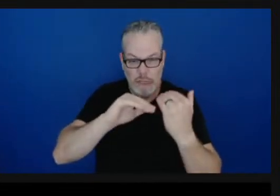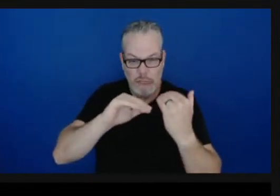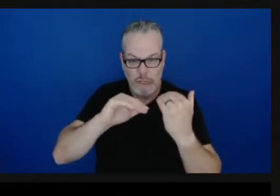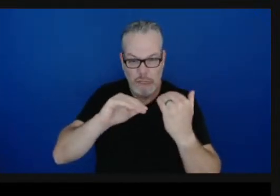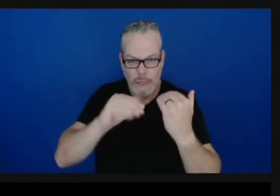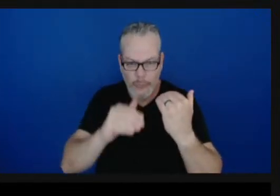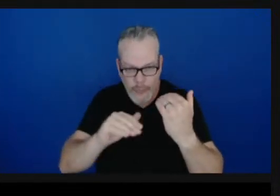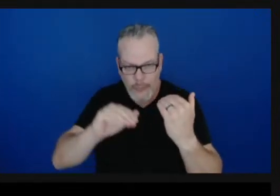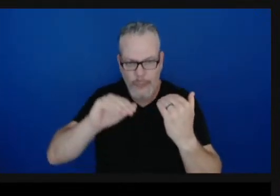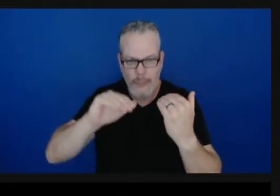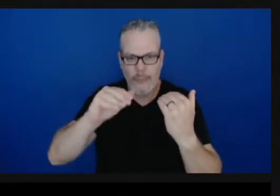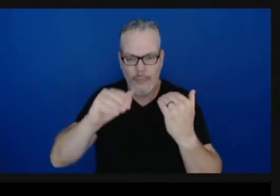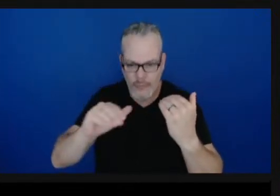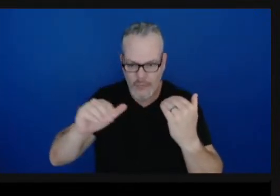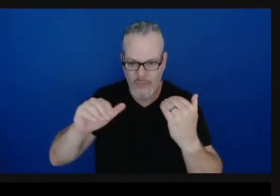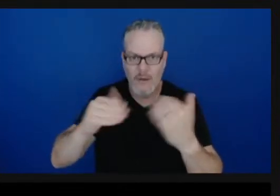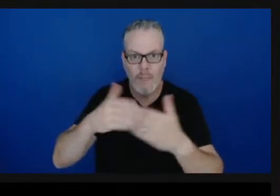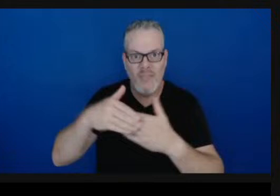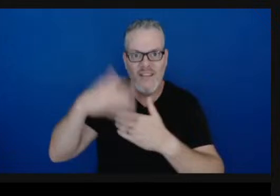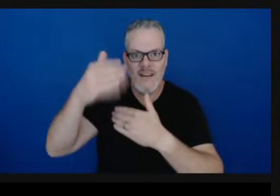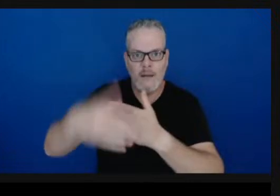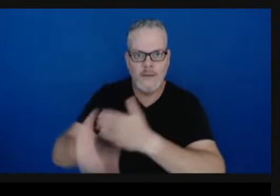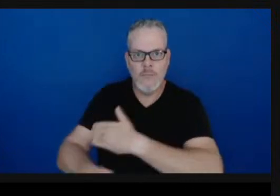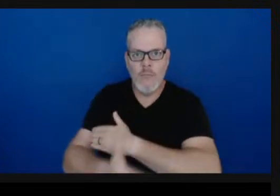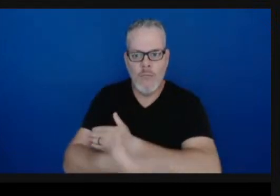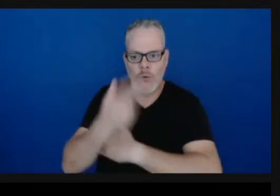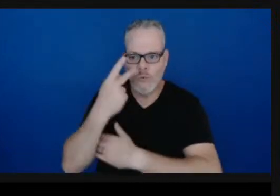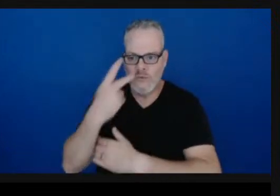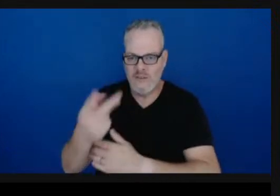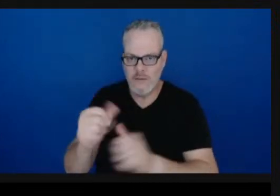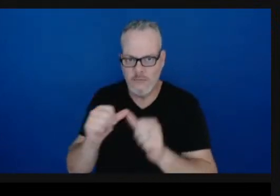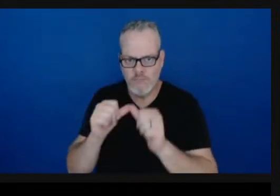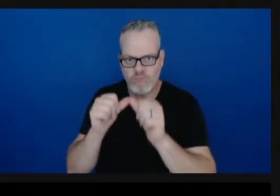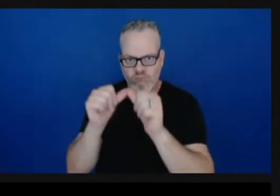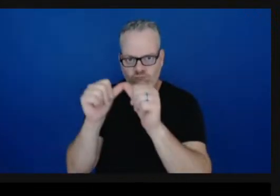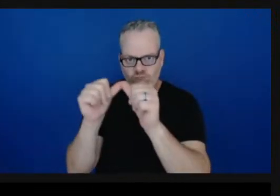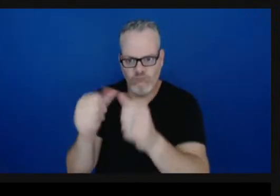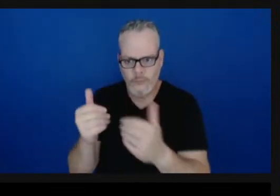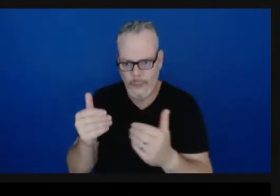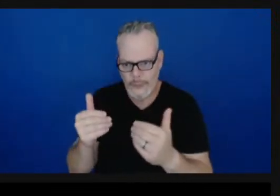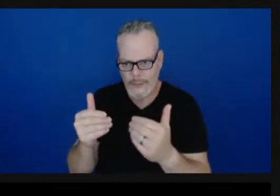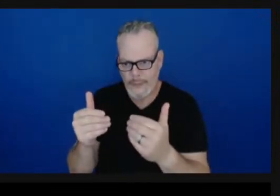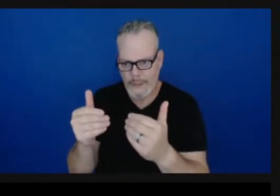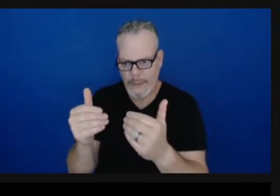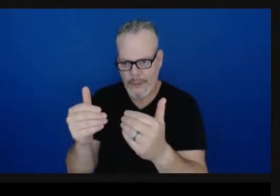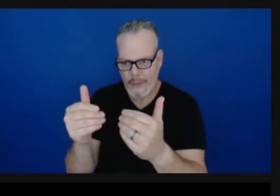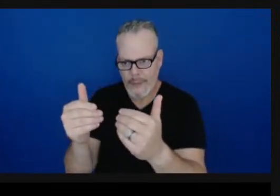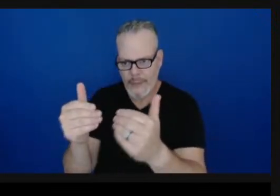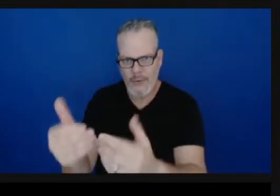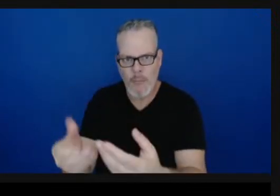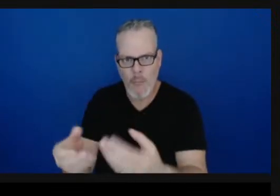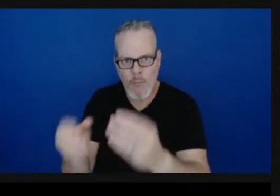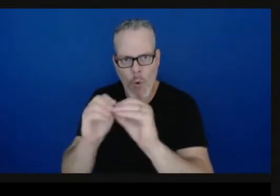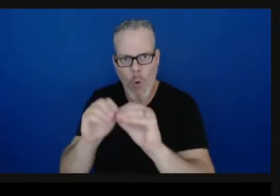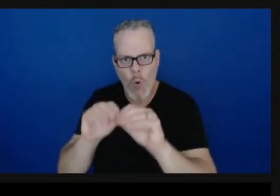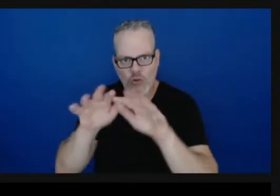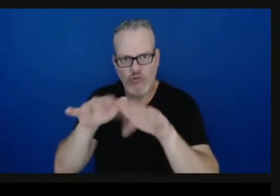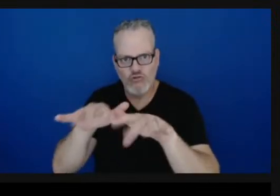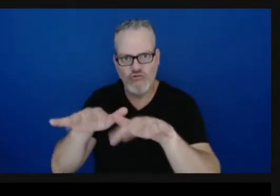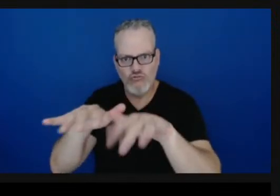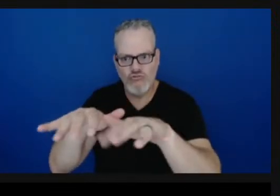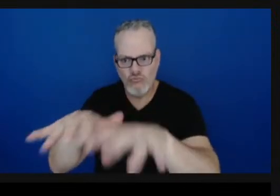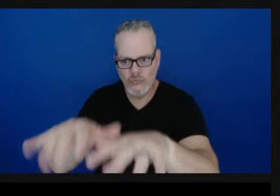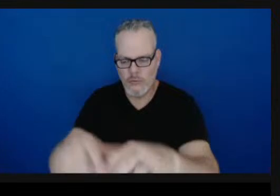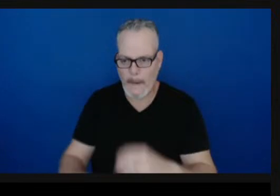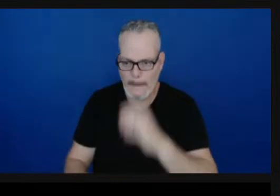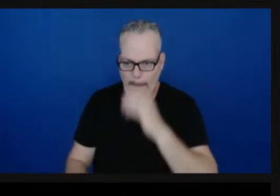later, by the next morning, we'll see the flow has continued to advance and will abut right below that flow from Kīlauea